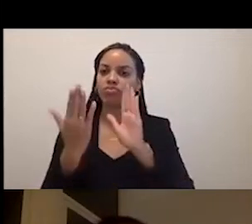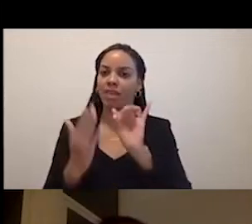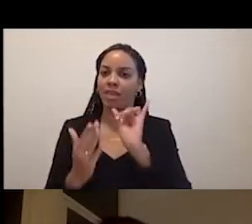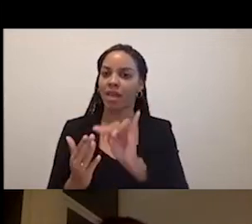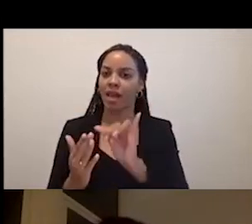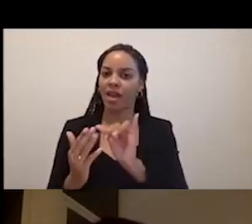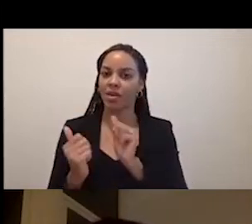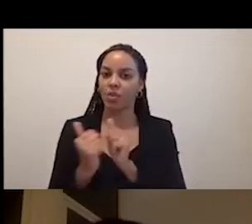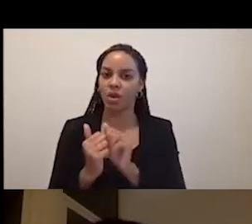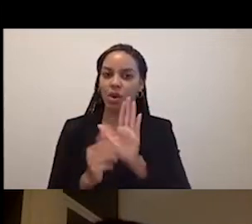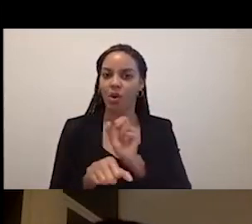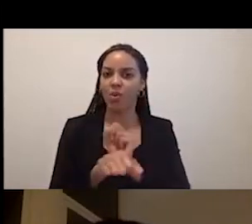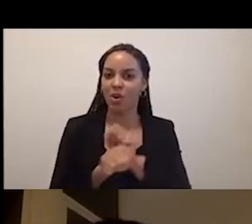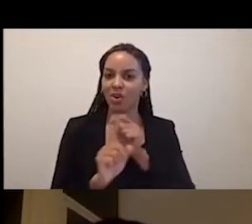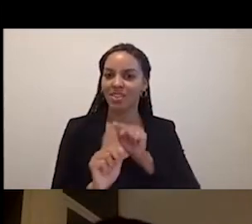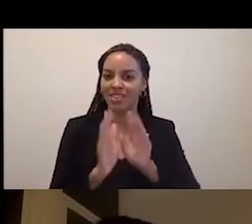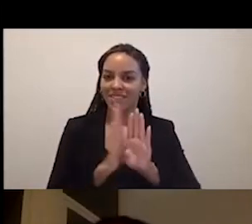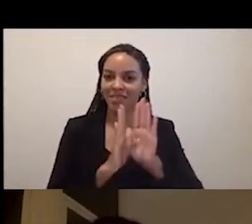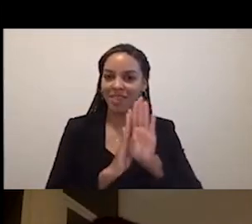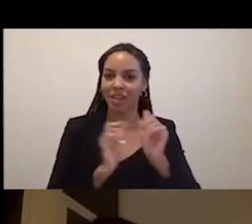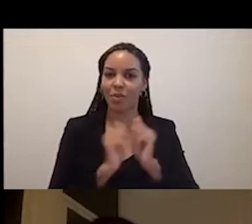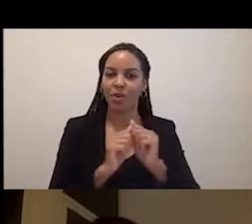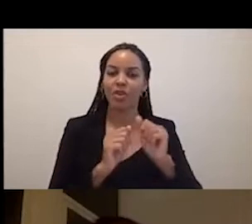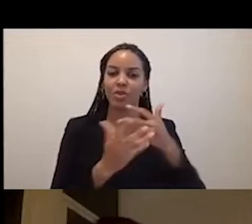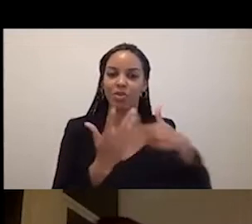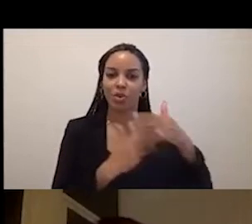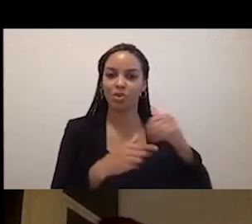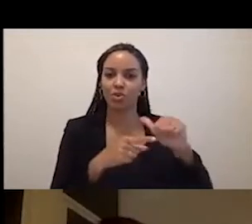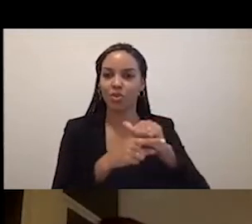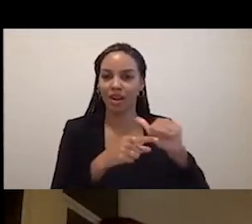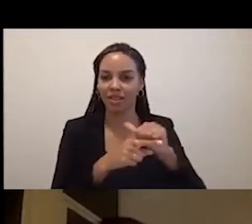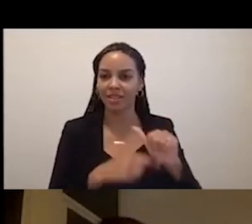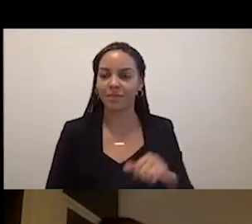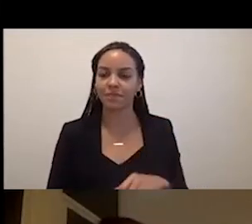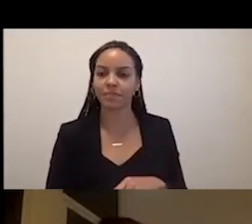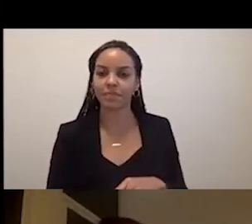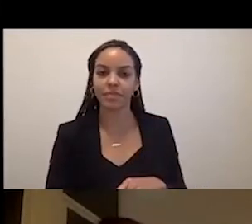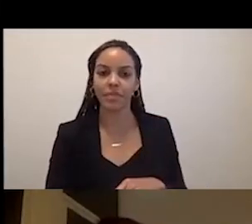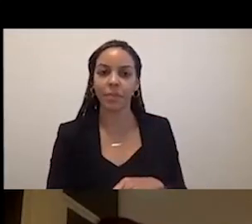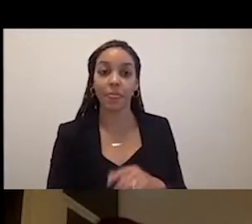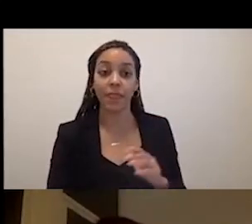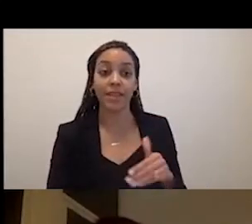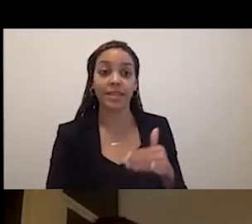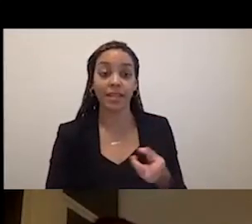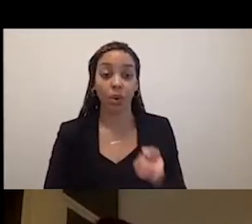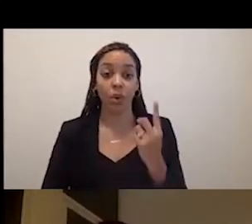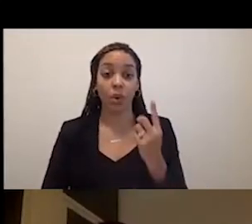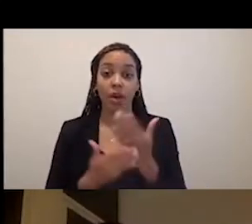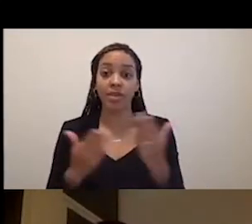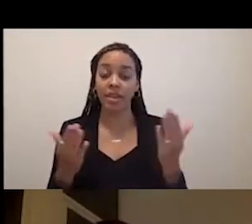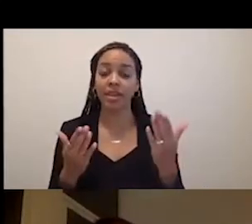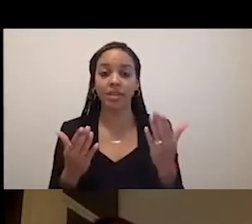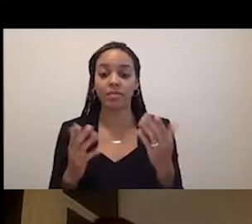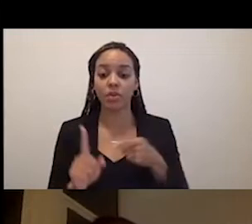walk that she developed with our social practice specialist. So if you go to the next slide, one of the things while we've been kind of trying